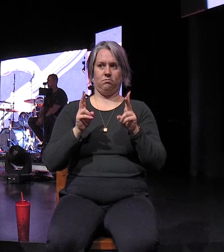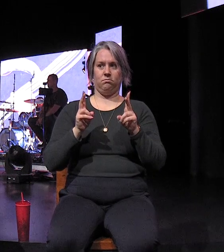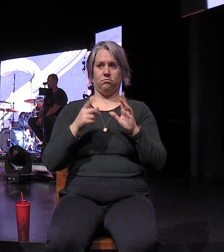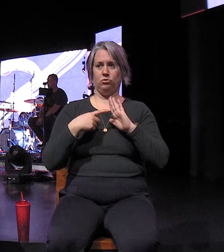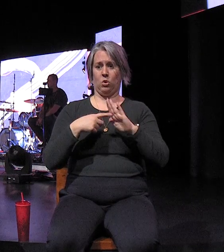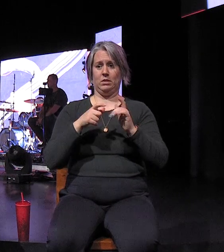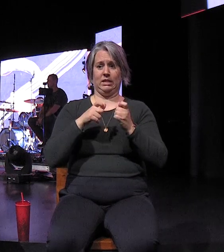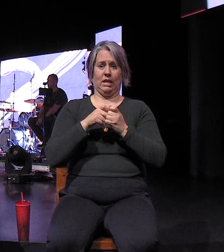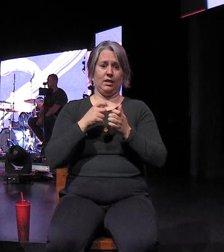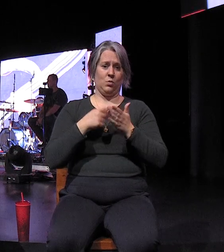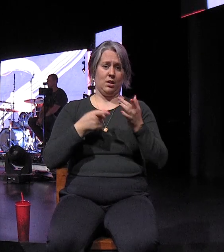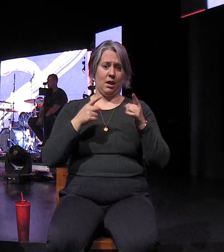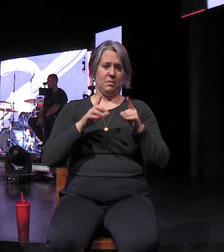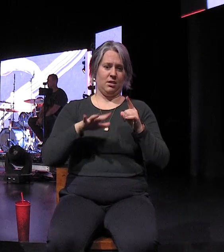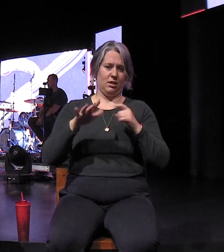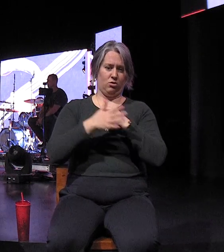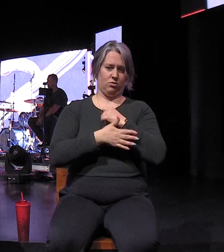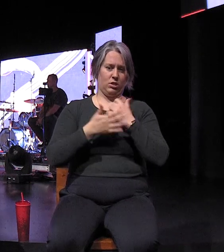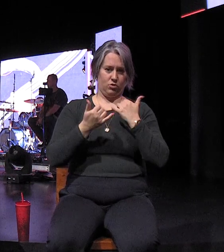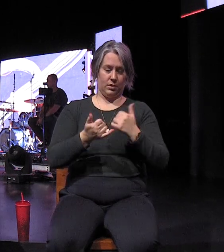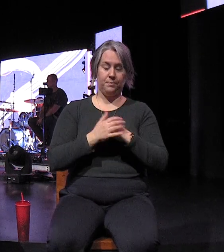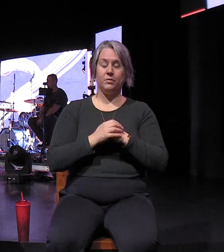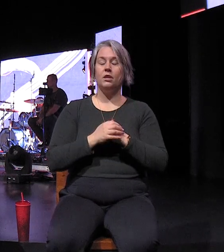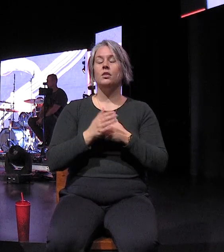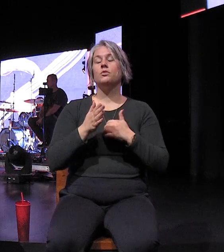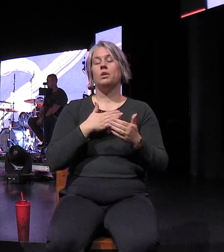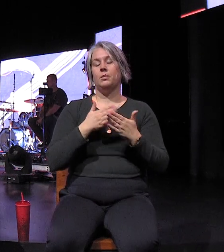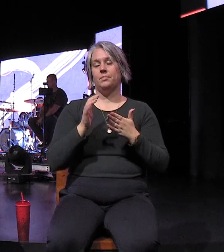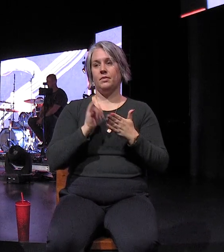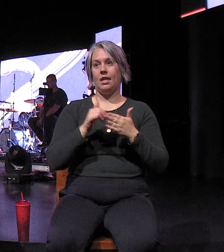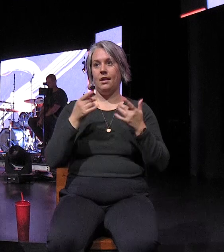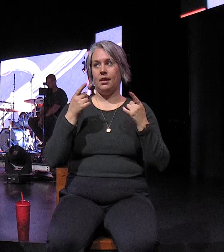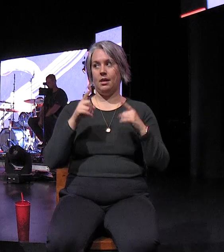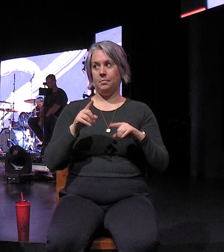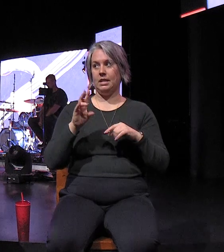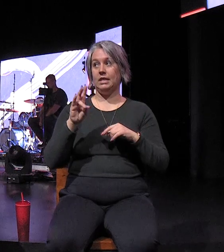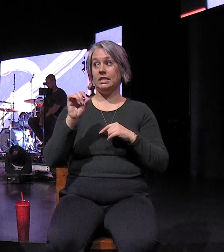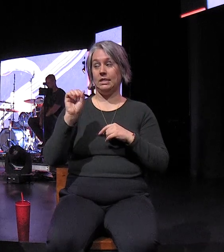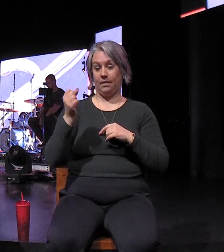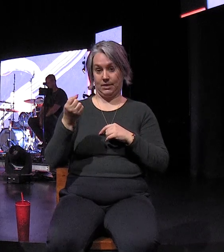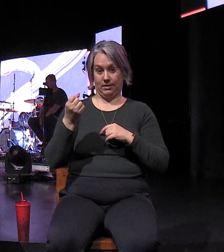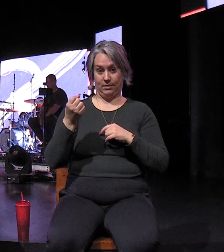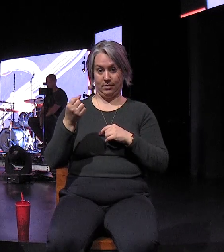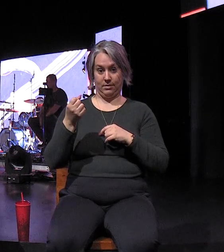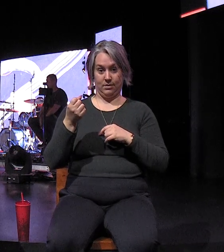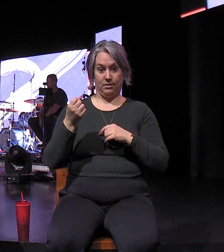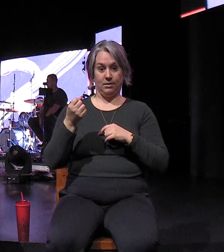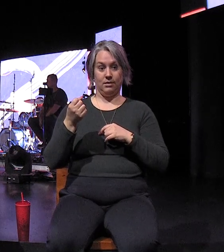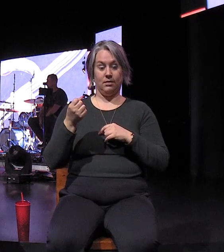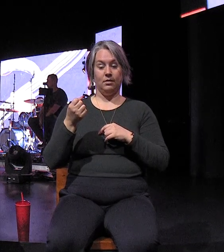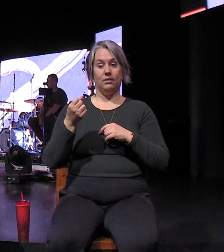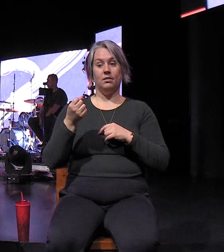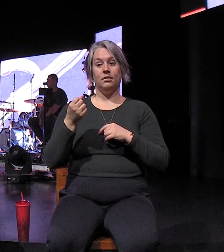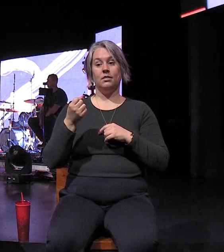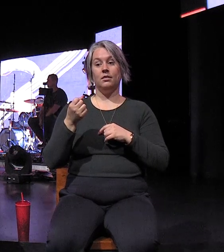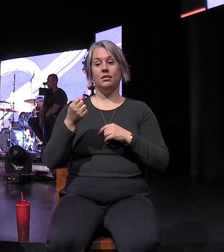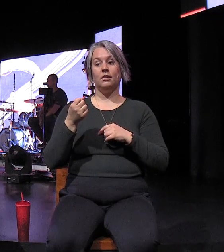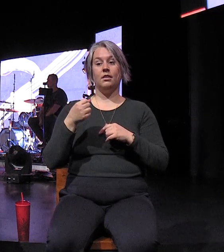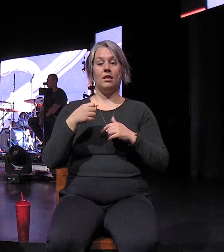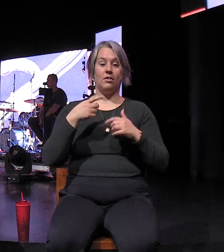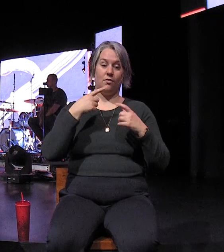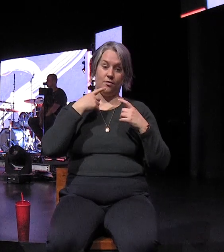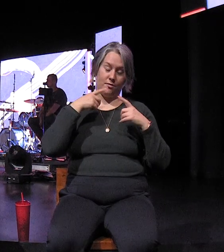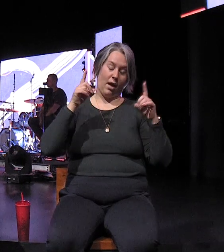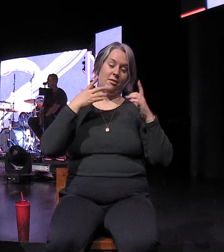today. So that happened in the late 60s, like 69 to early 70s. It took about 5 years for it to get to the Mennonite hippies here on the East